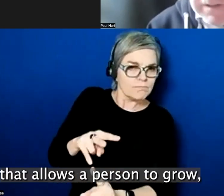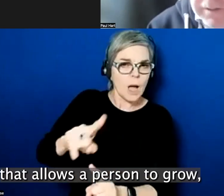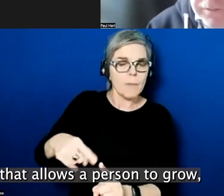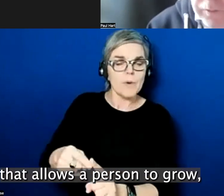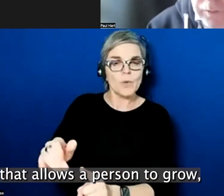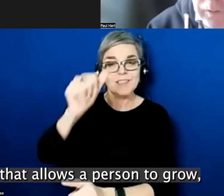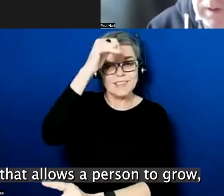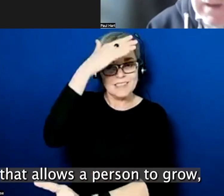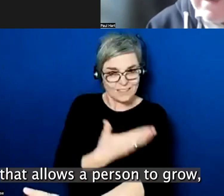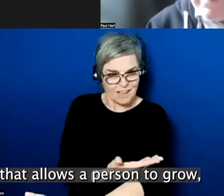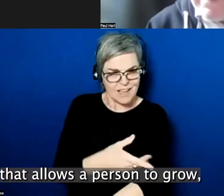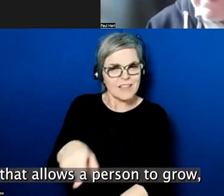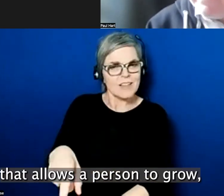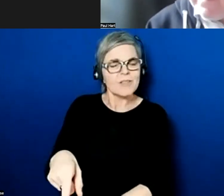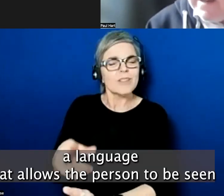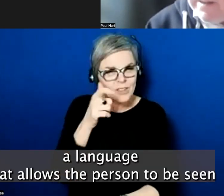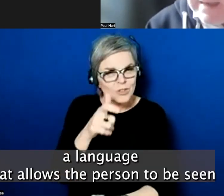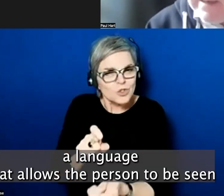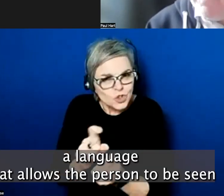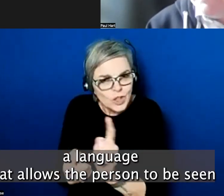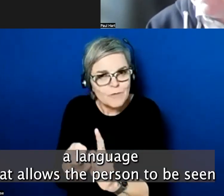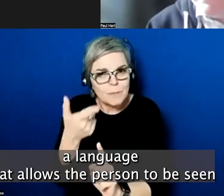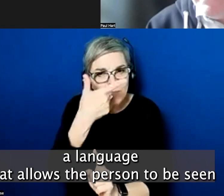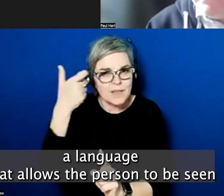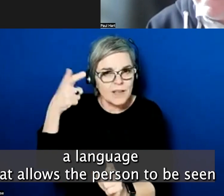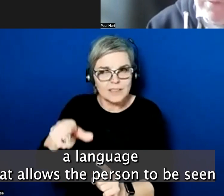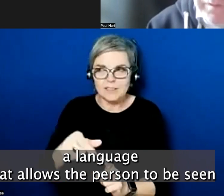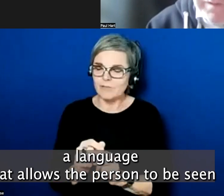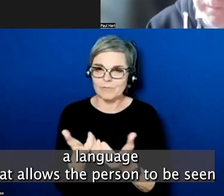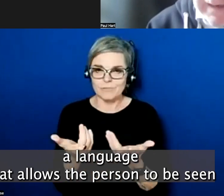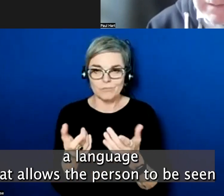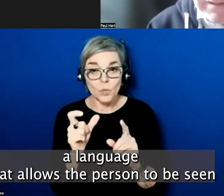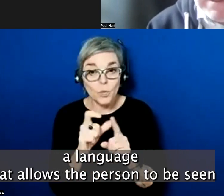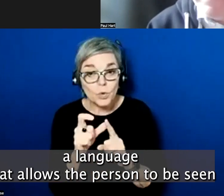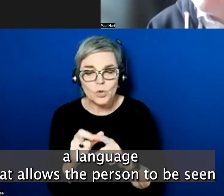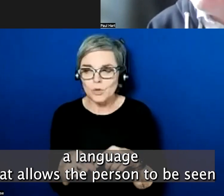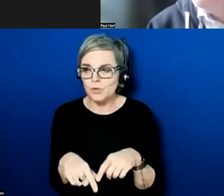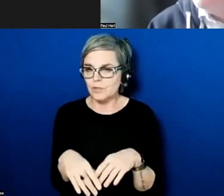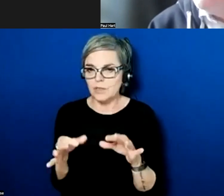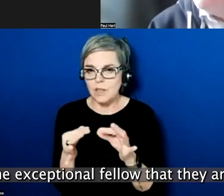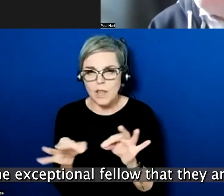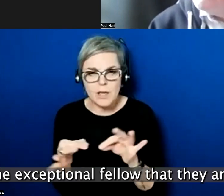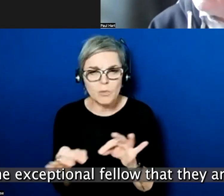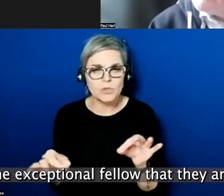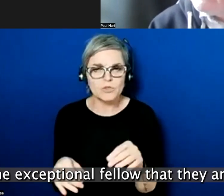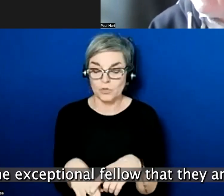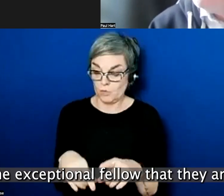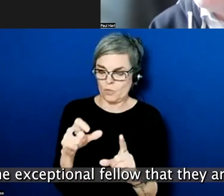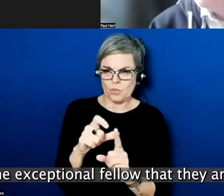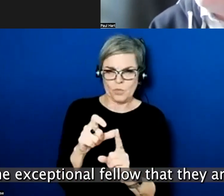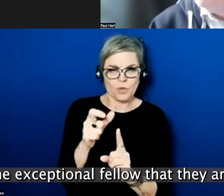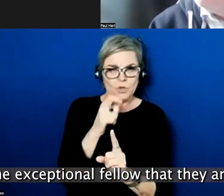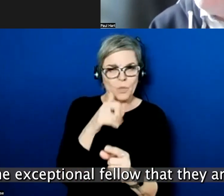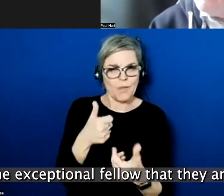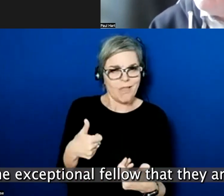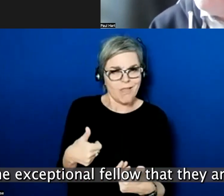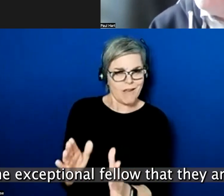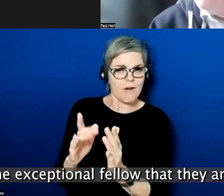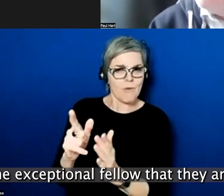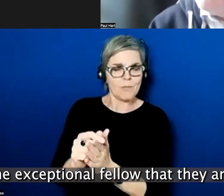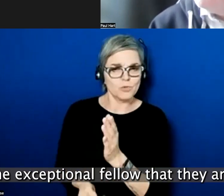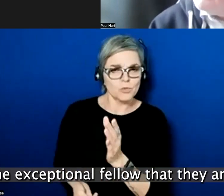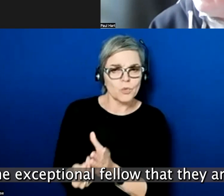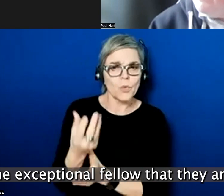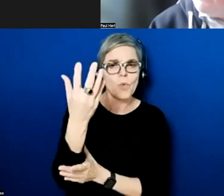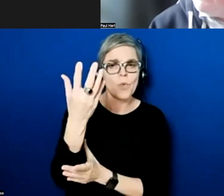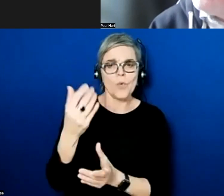person to grow, and a language that allows the person to be seen for the exceptional fellow